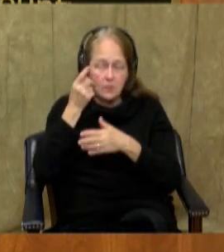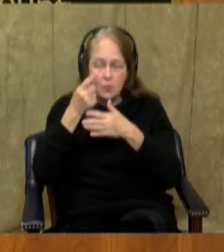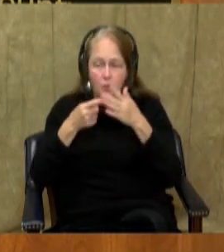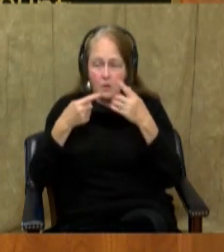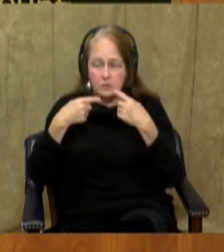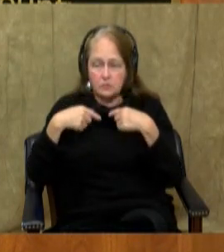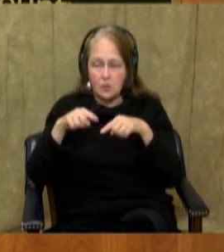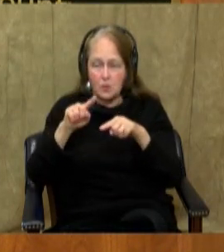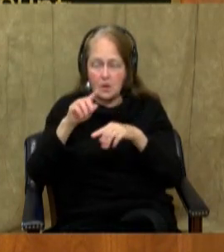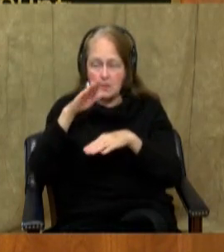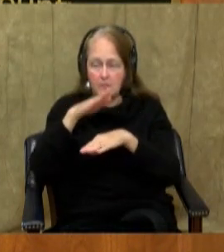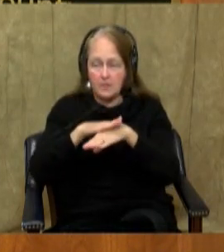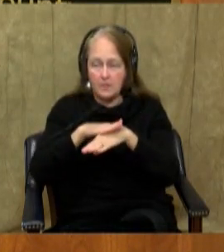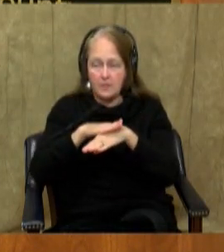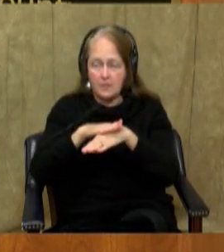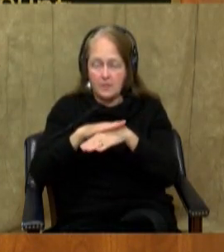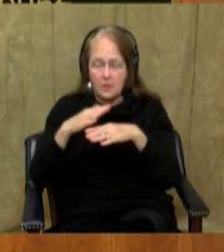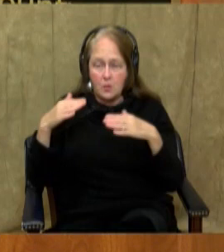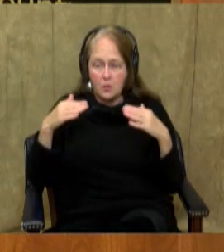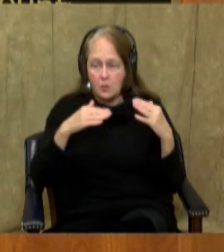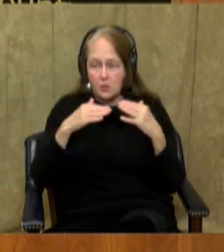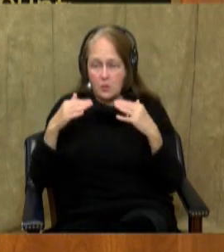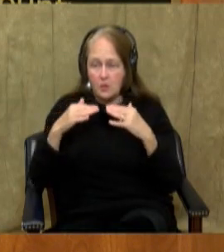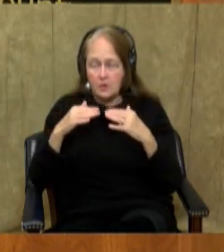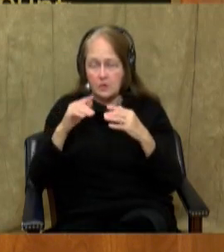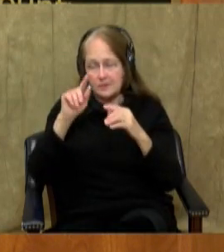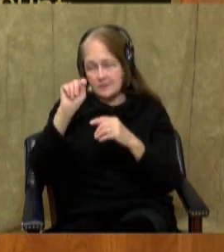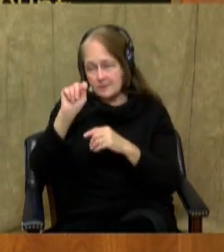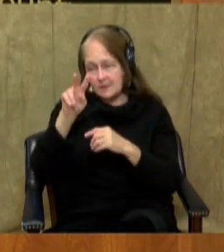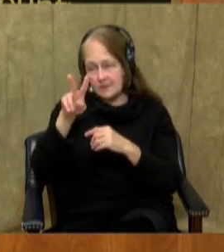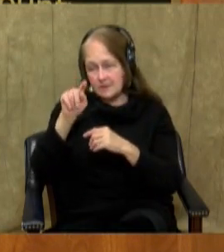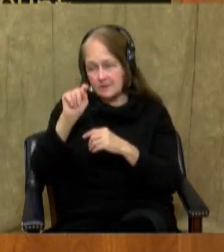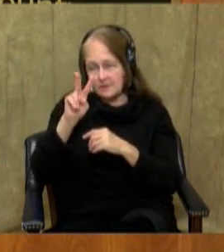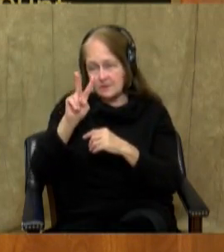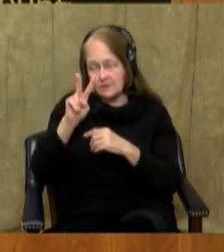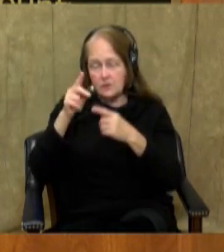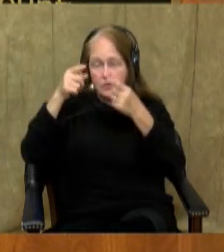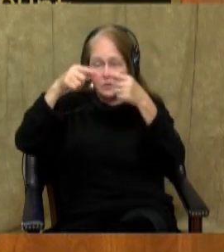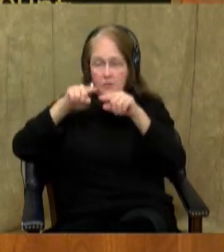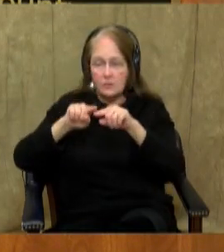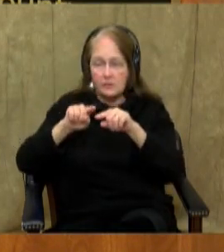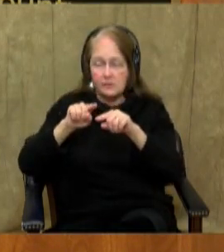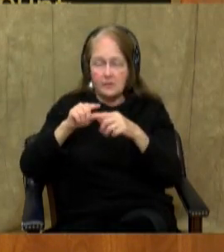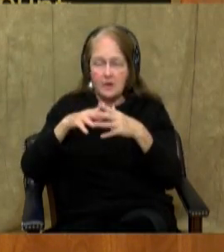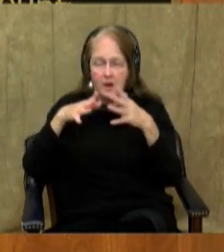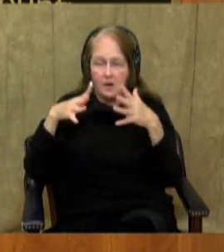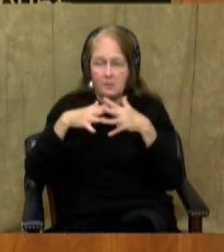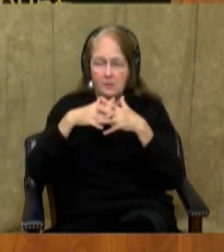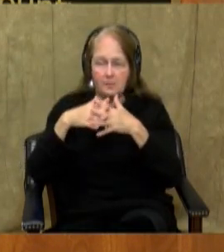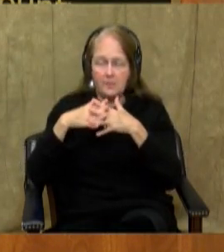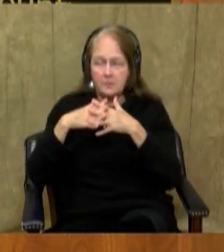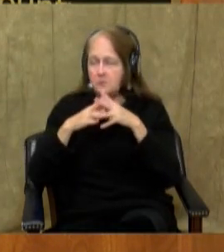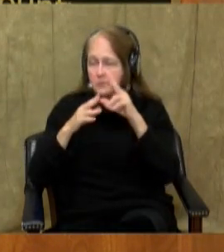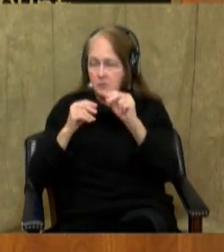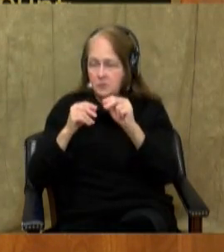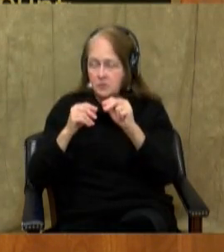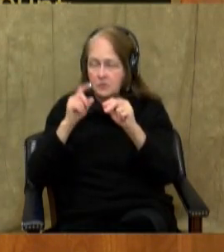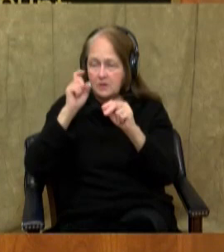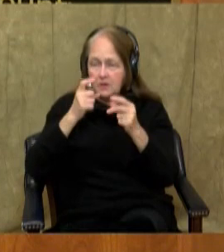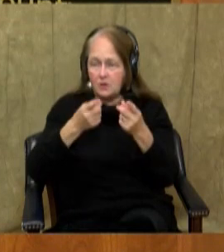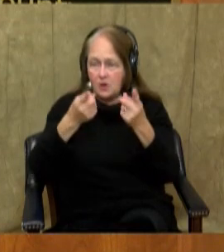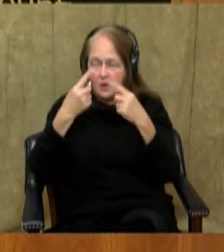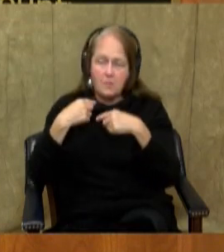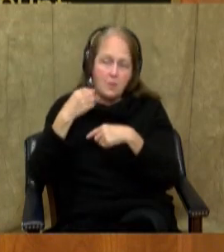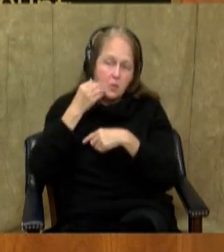going on in the battlefields because it was televised. And as a result of that, a lot of Americans were like, no, they need to come